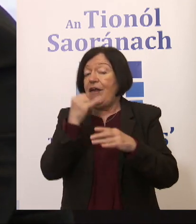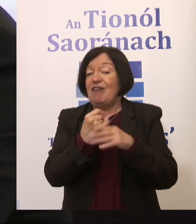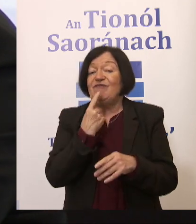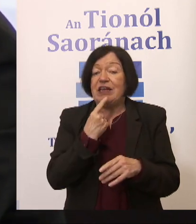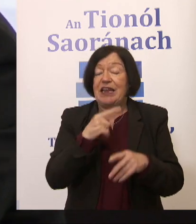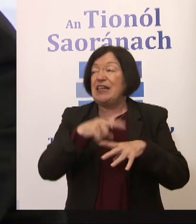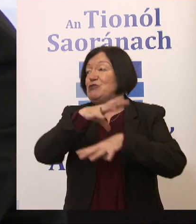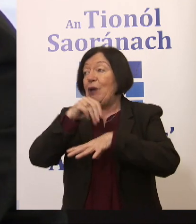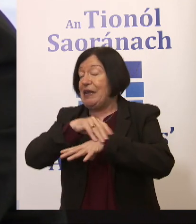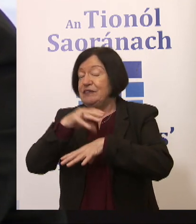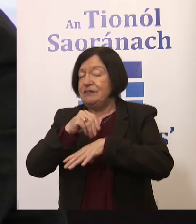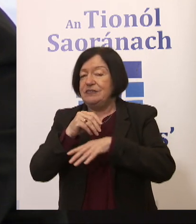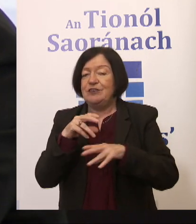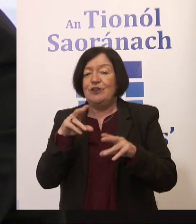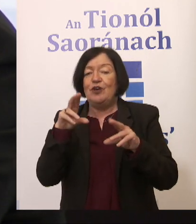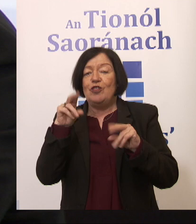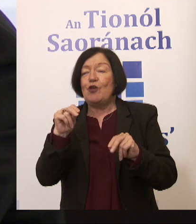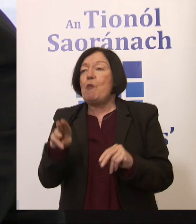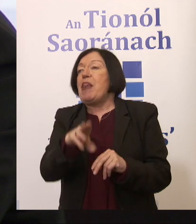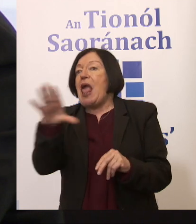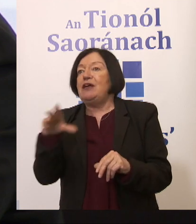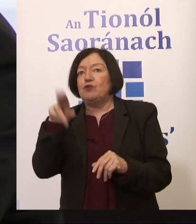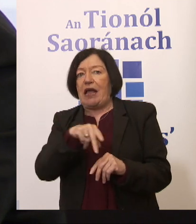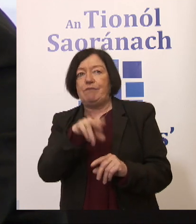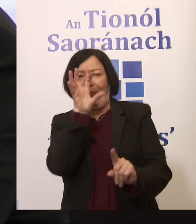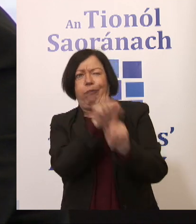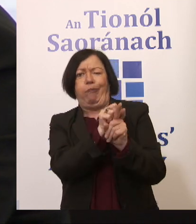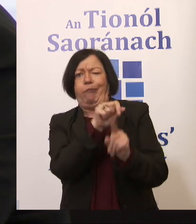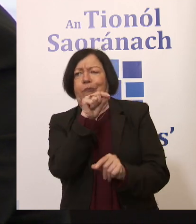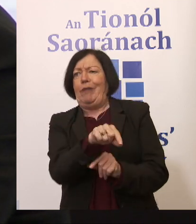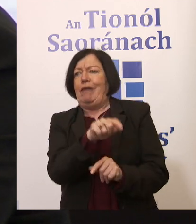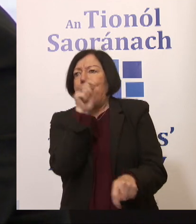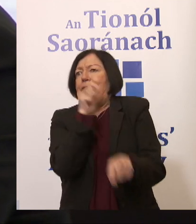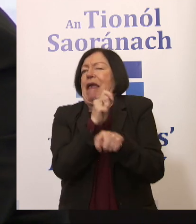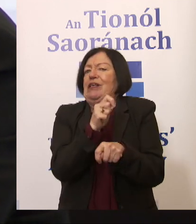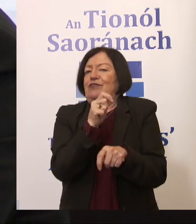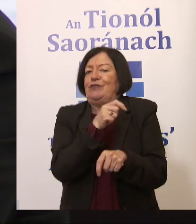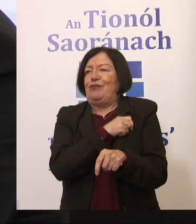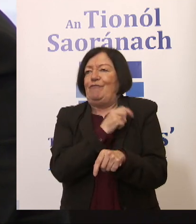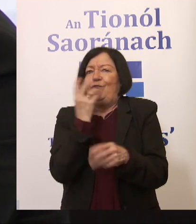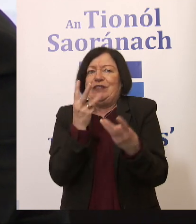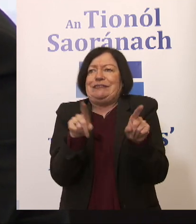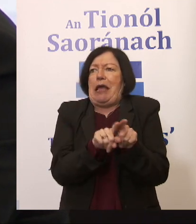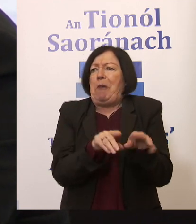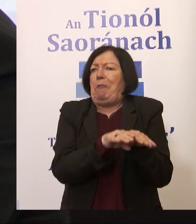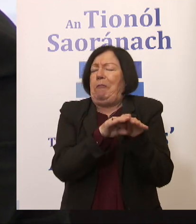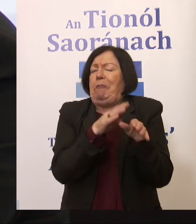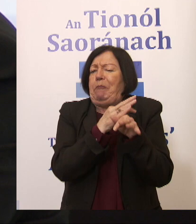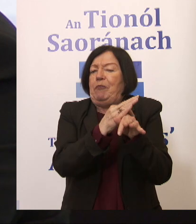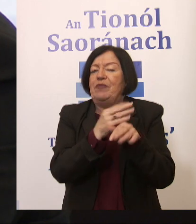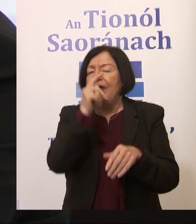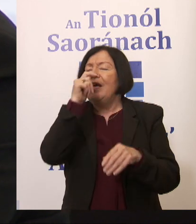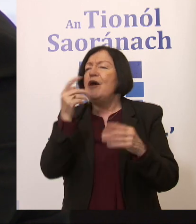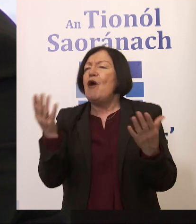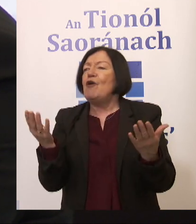and things like that. So there's no place that you could sort of say that's the ideal to aspire to. I think it's just more